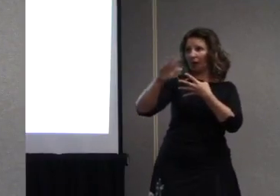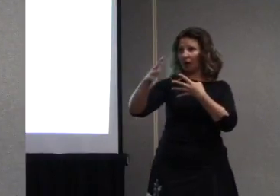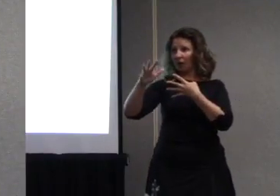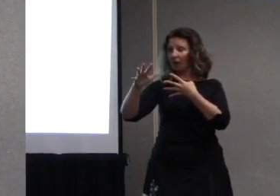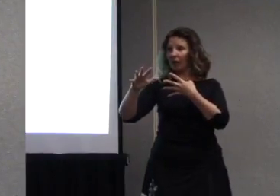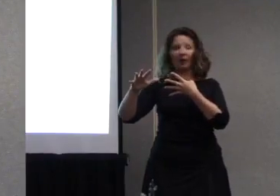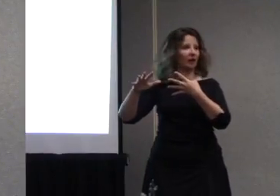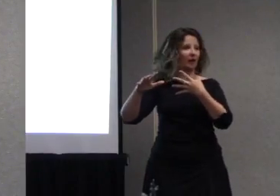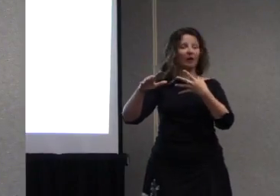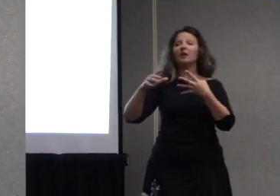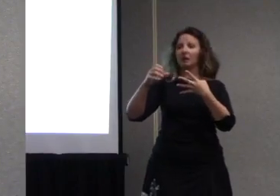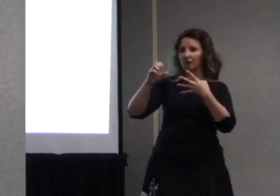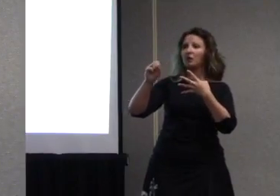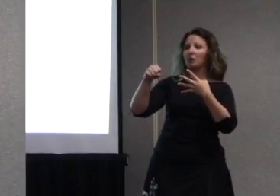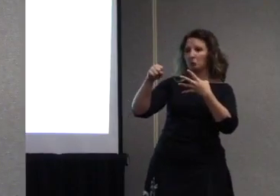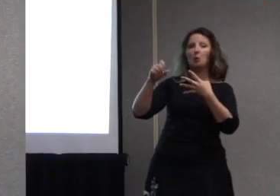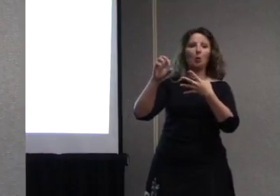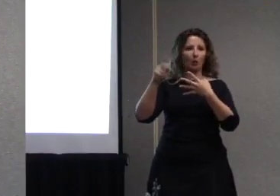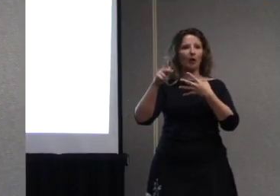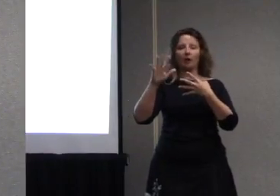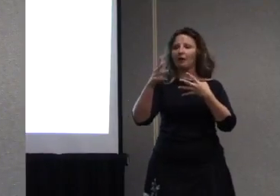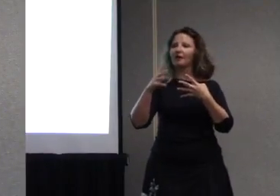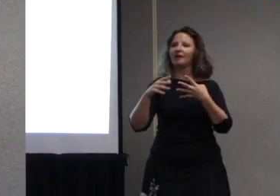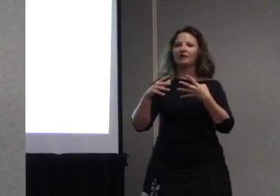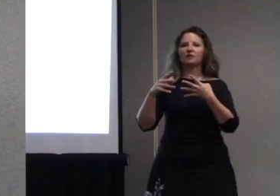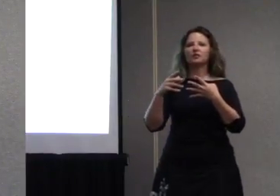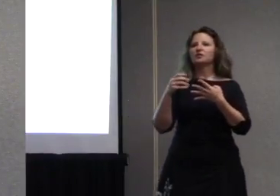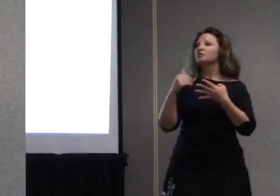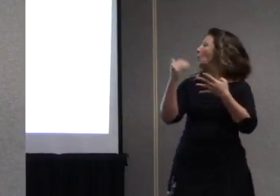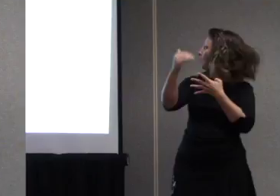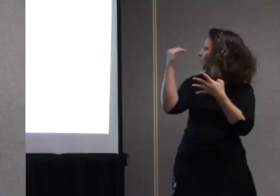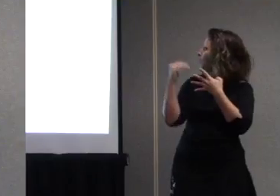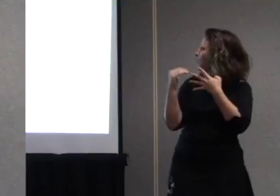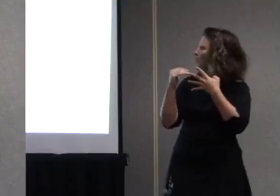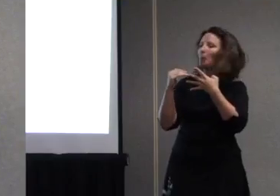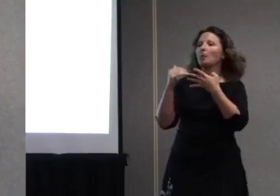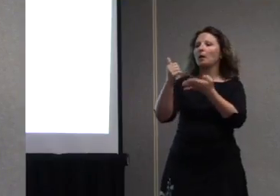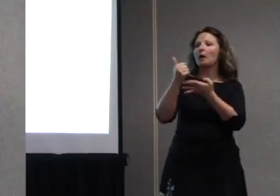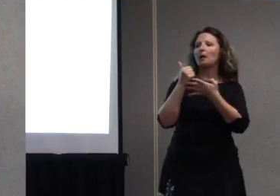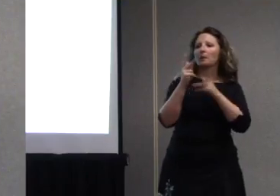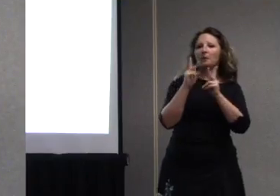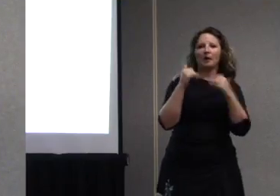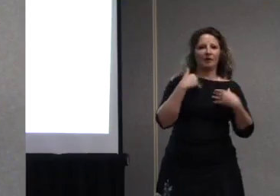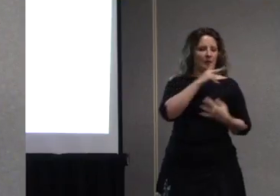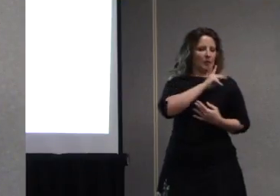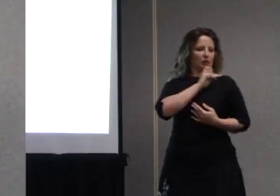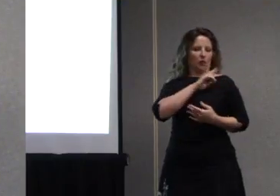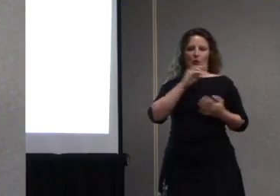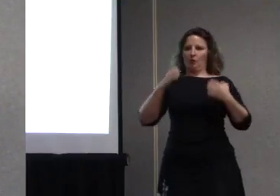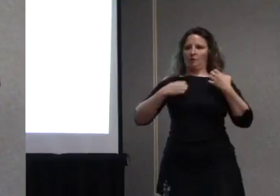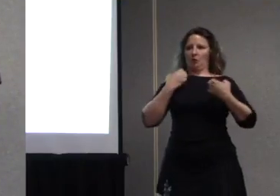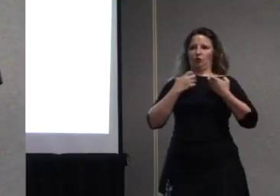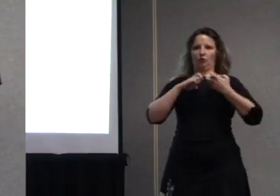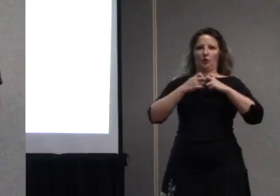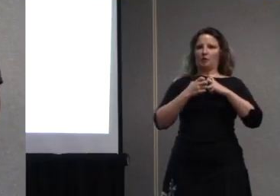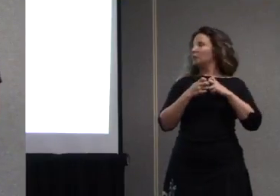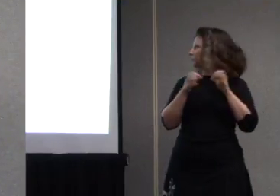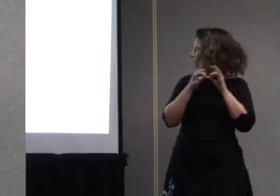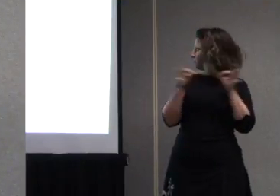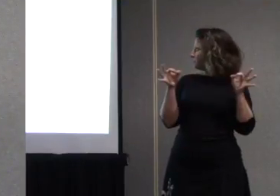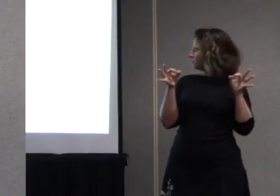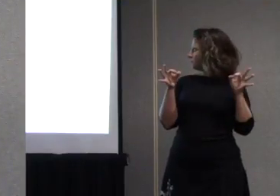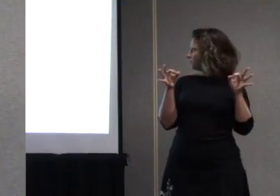Yes, no, it's okay. And what I'm picking up is like, okay. Help people with personal or emotional